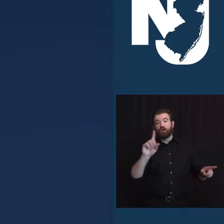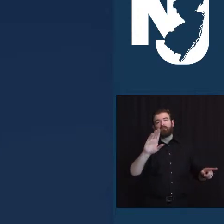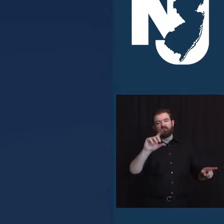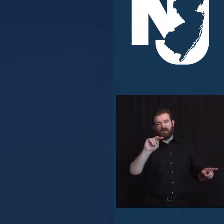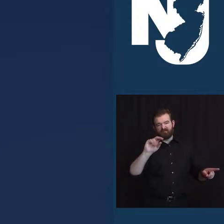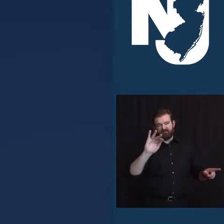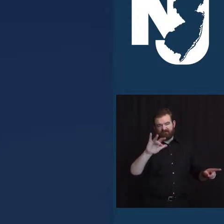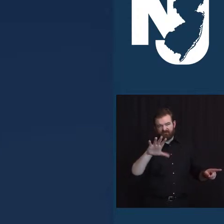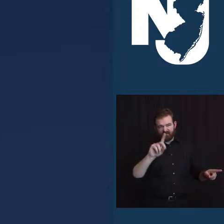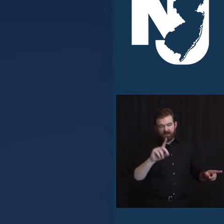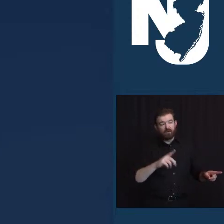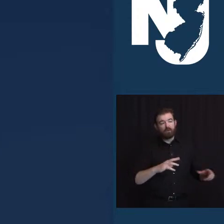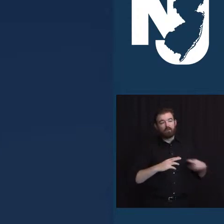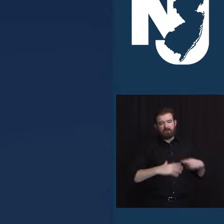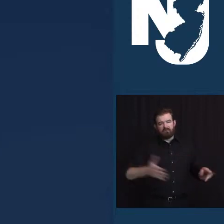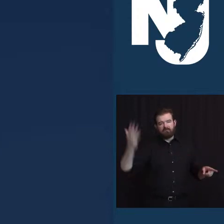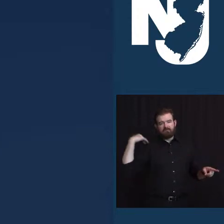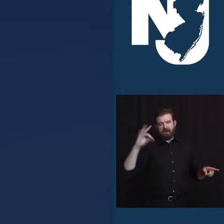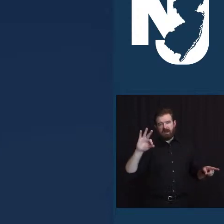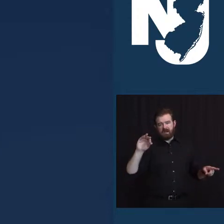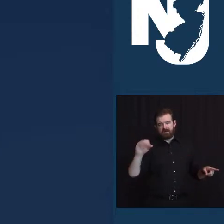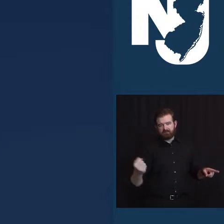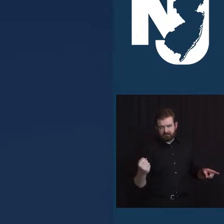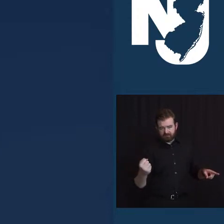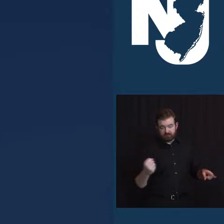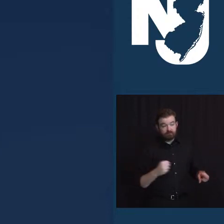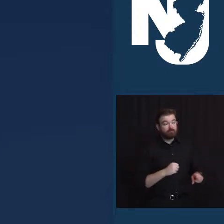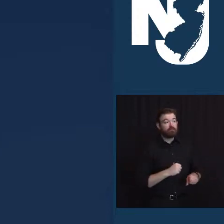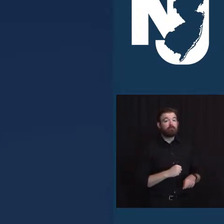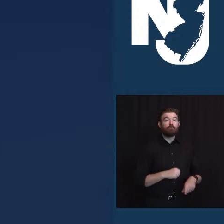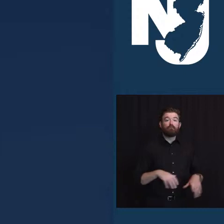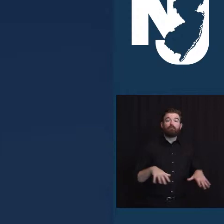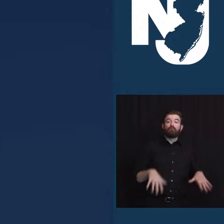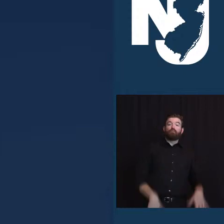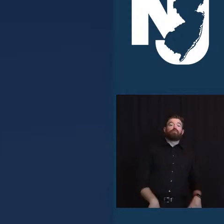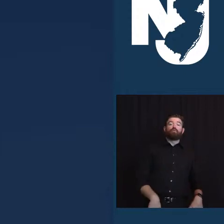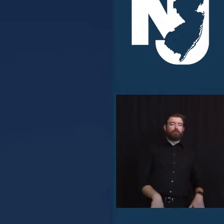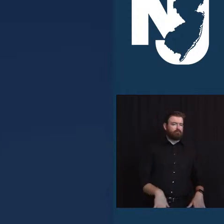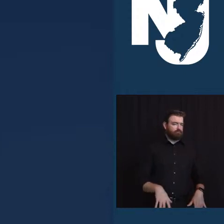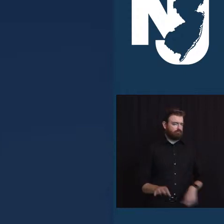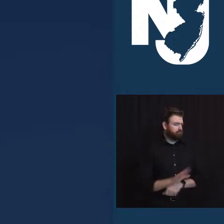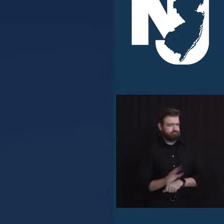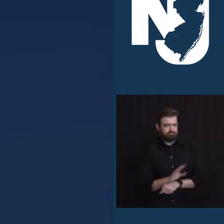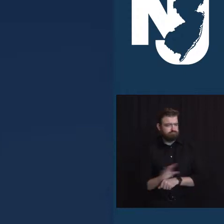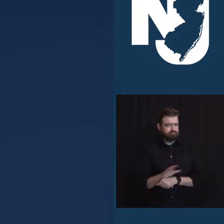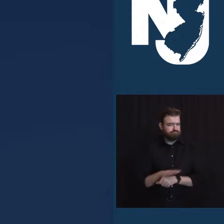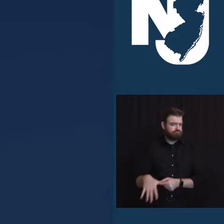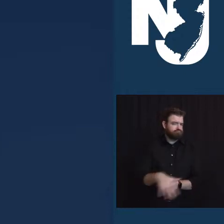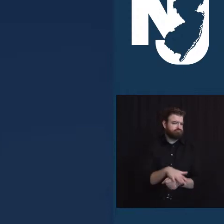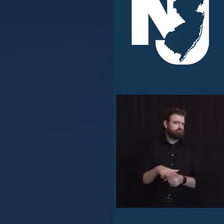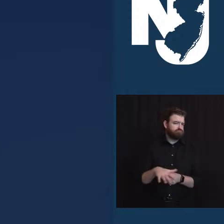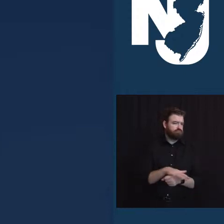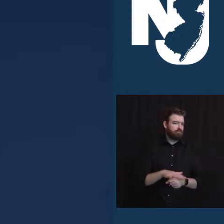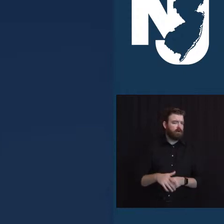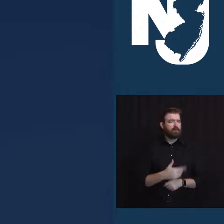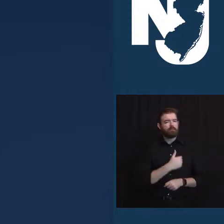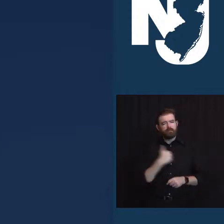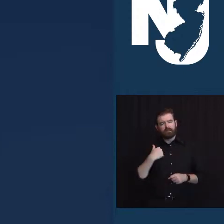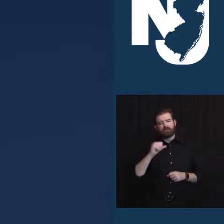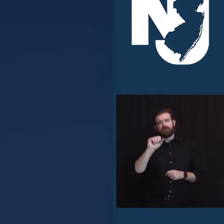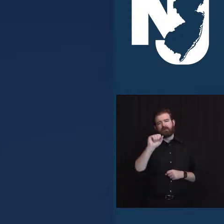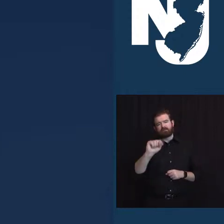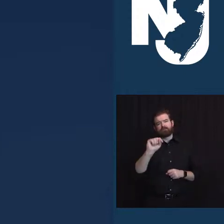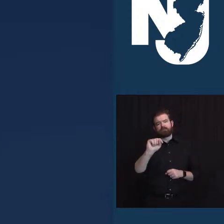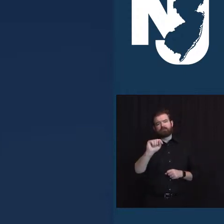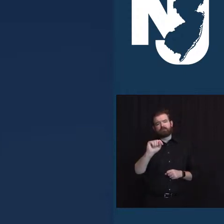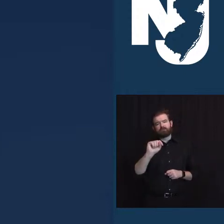never slowed down. He just found new ways to stay active in the communities in which he lived. He was a member of St. Dominic's Roman Catholic